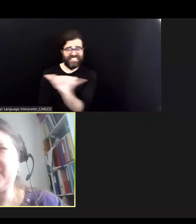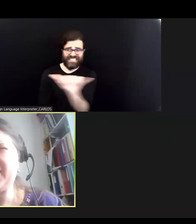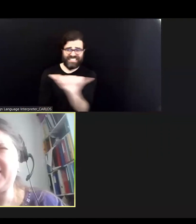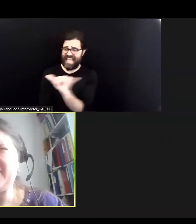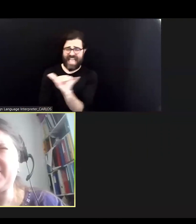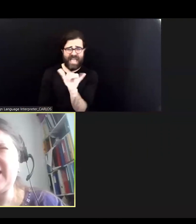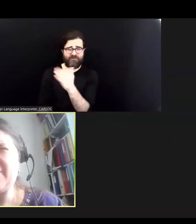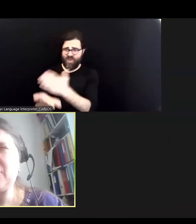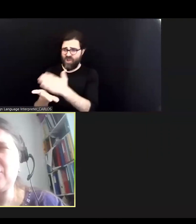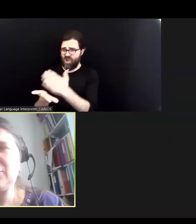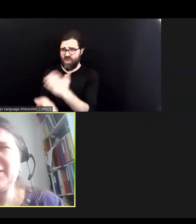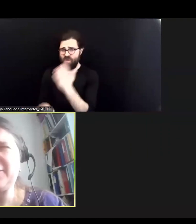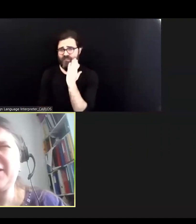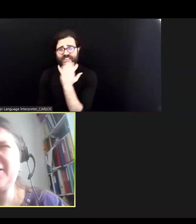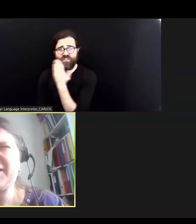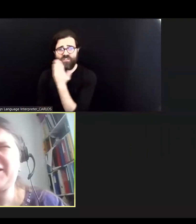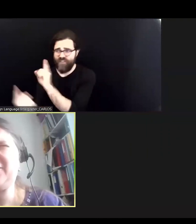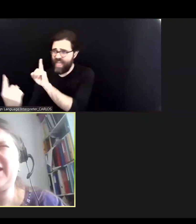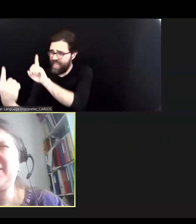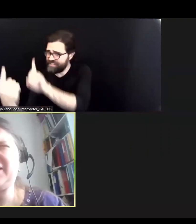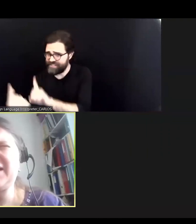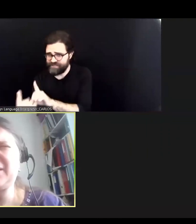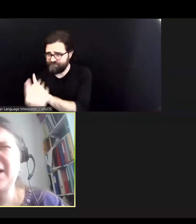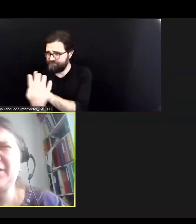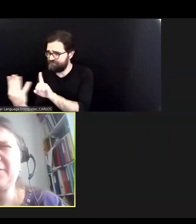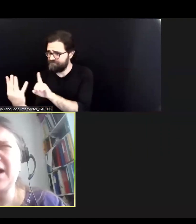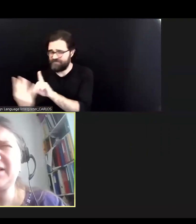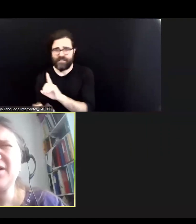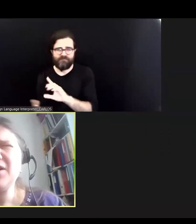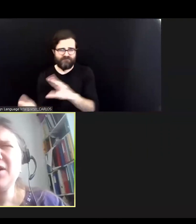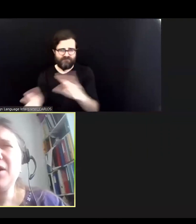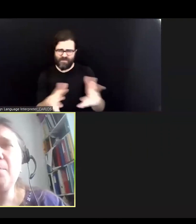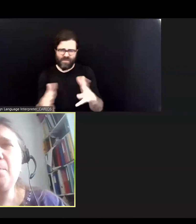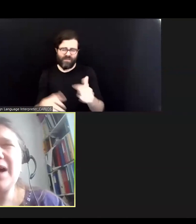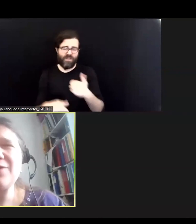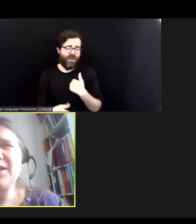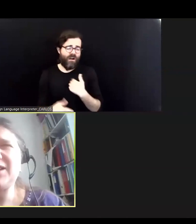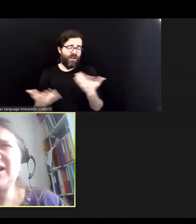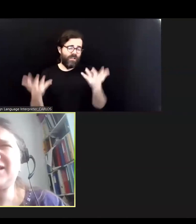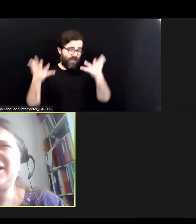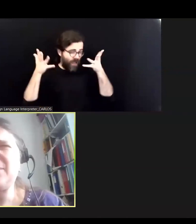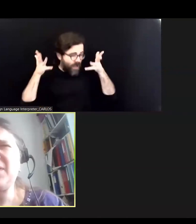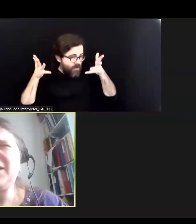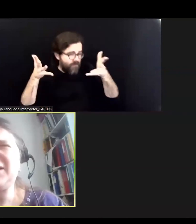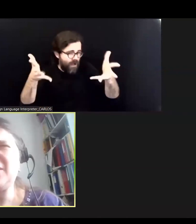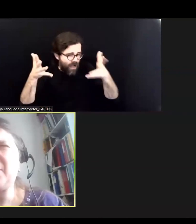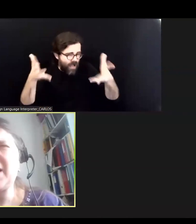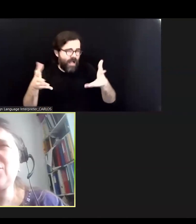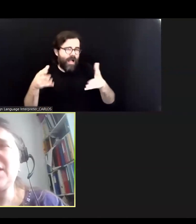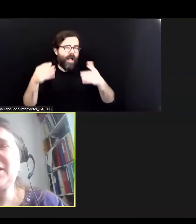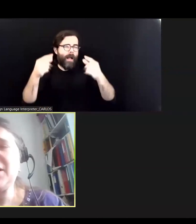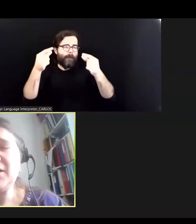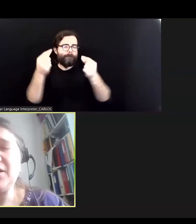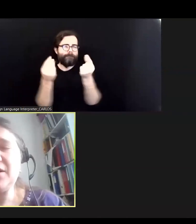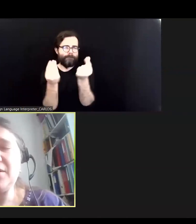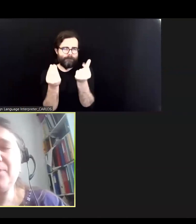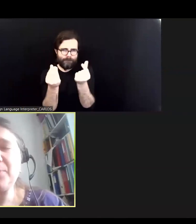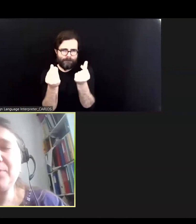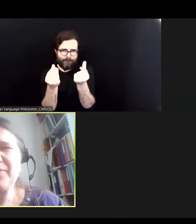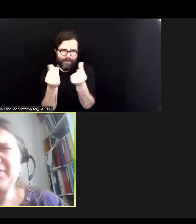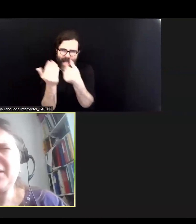online course to an accessible one? Because for many, many years, we have been working on the cost of accessibility of